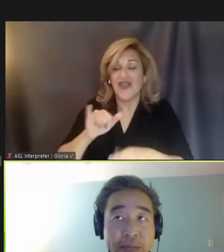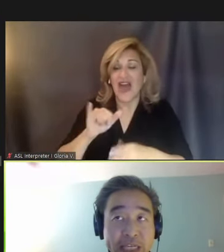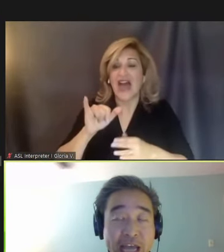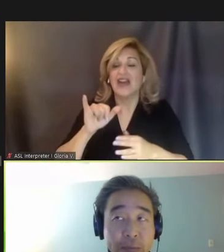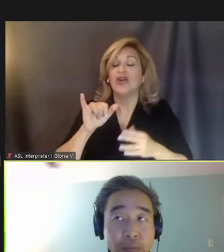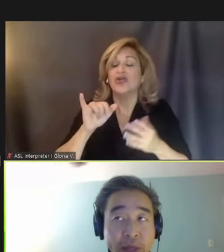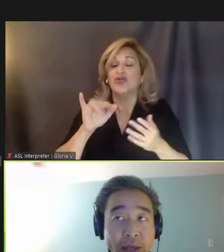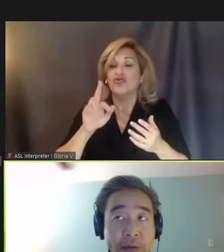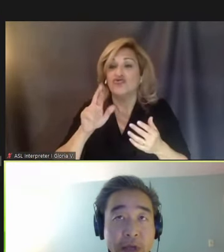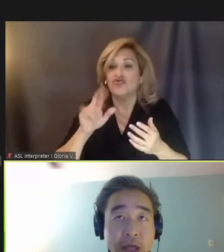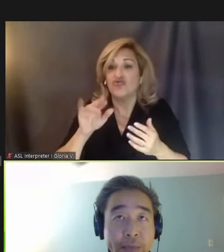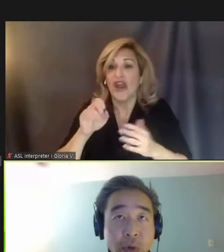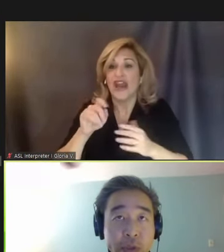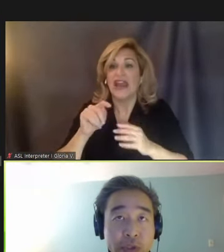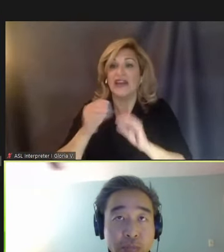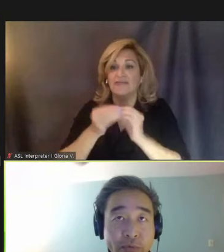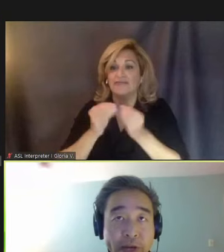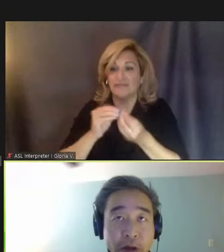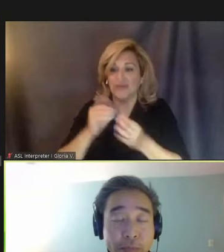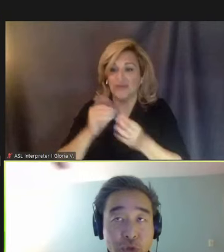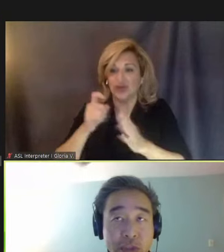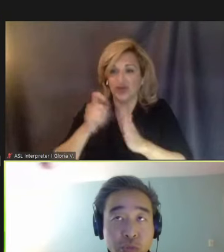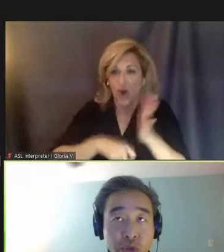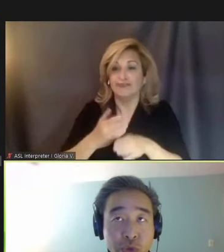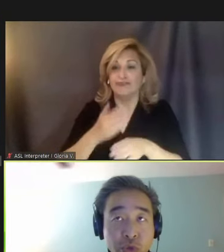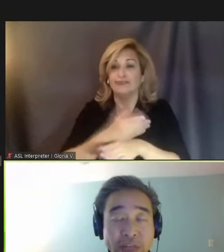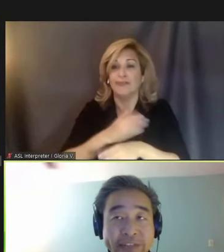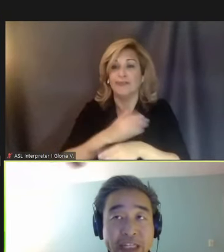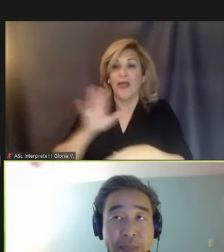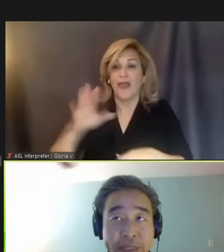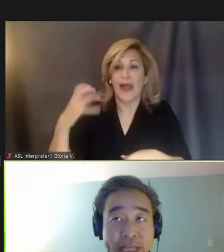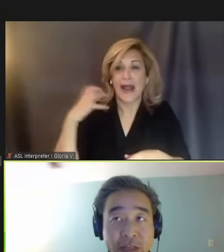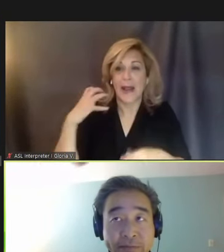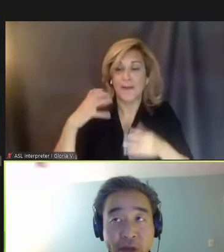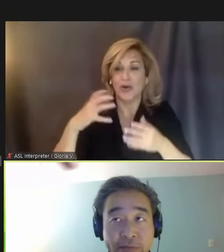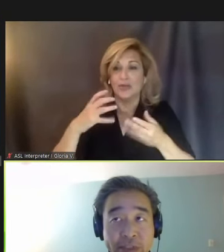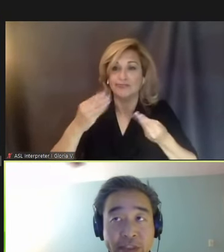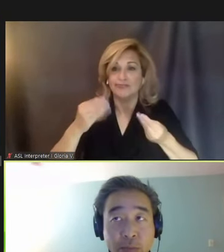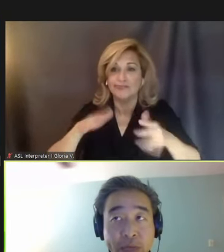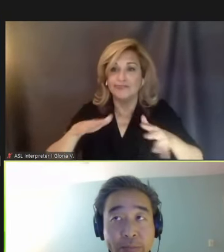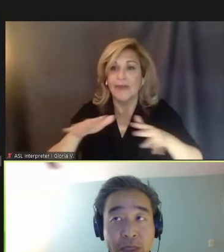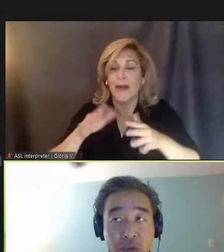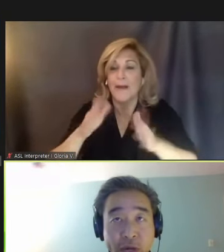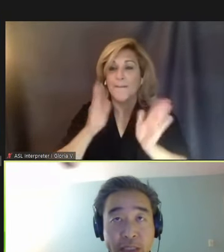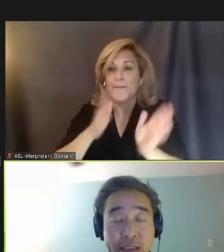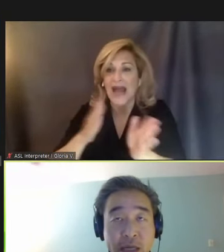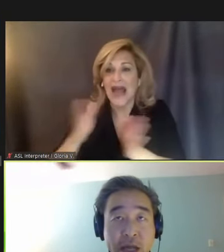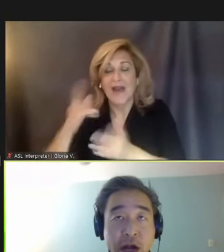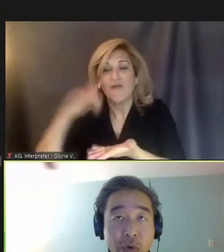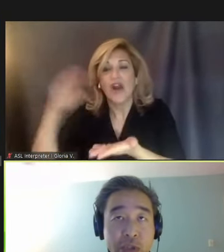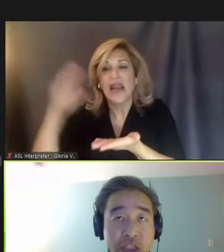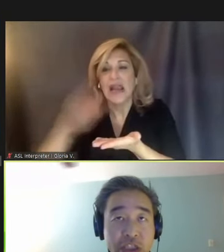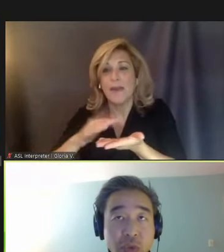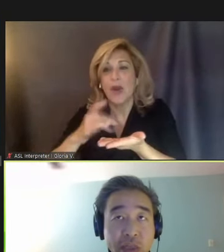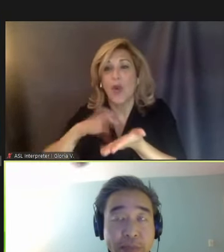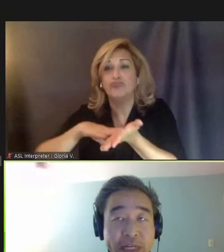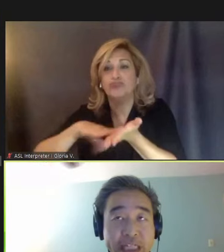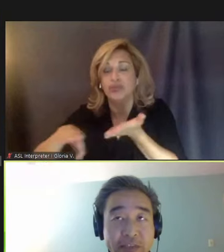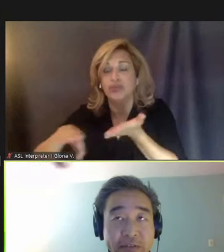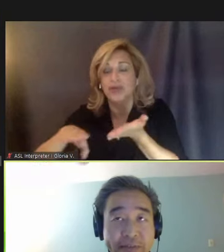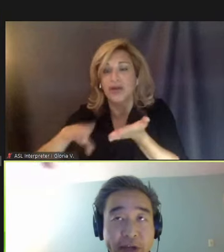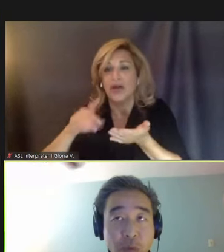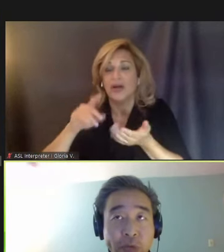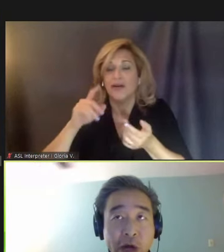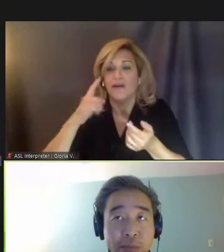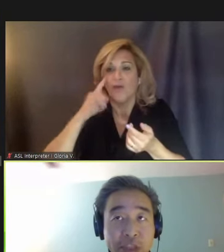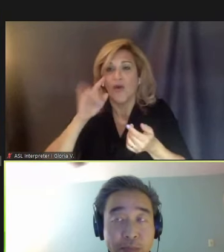fund the MTA capital plan, but also provide an opportunity to reduce or even eliminate the fare for subway and bus riders. A reduction or elimination of